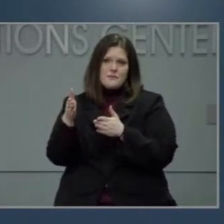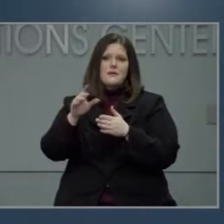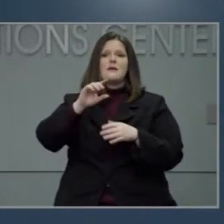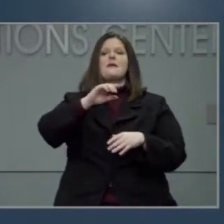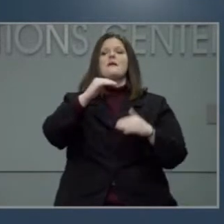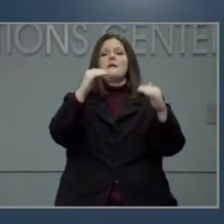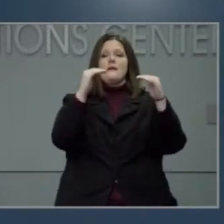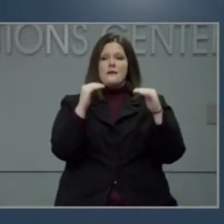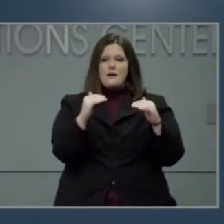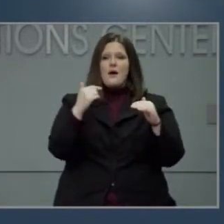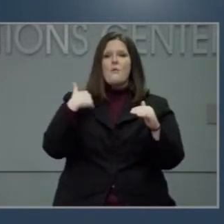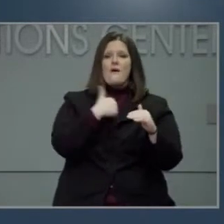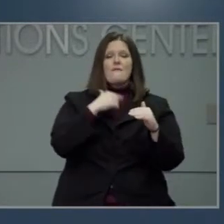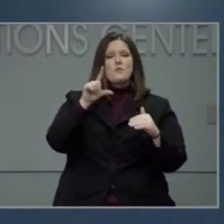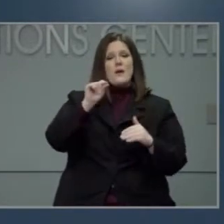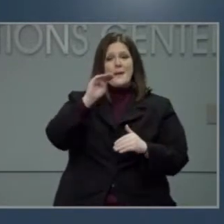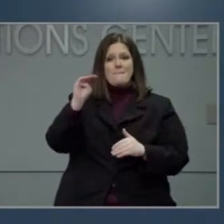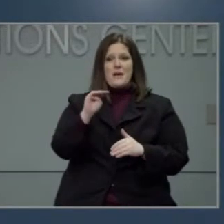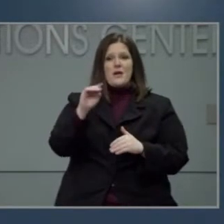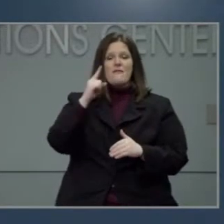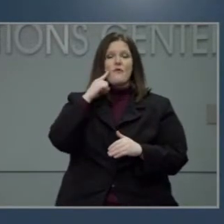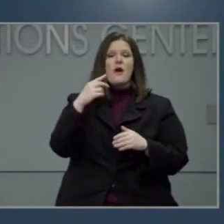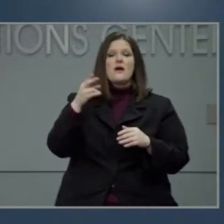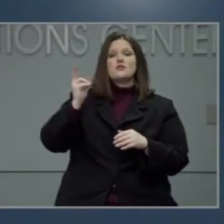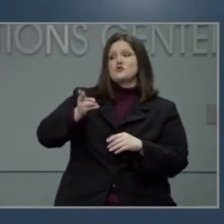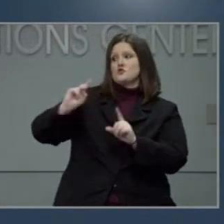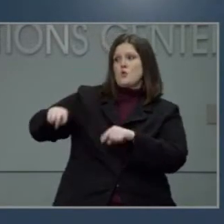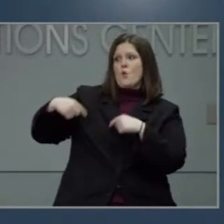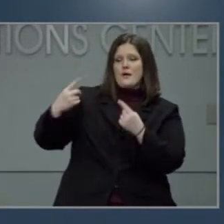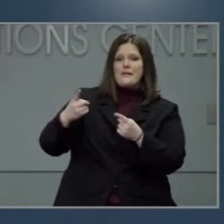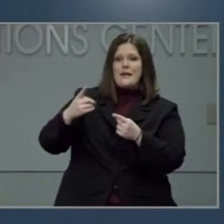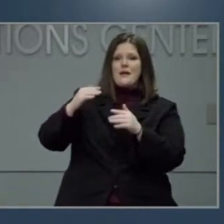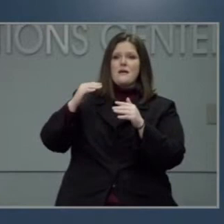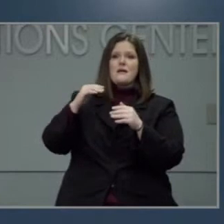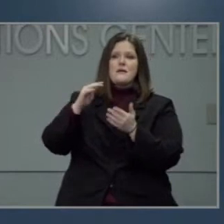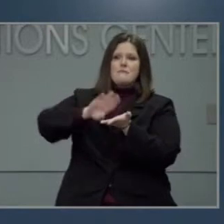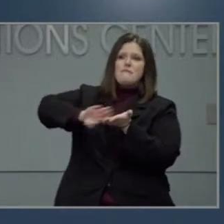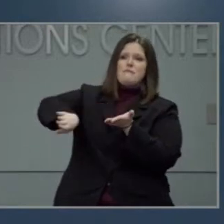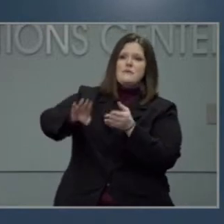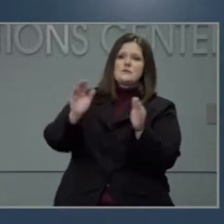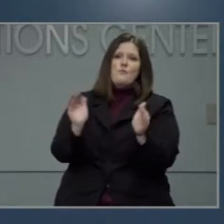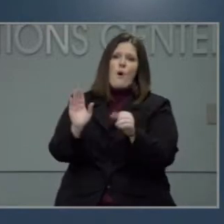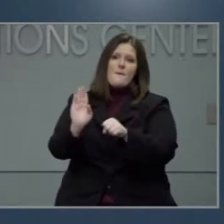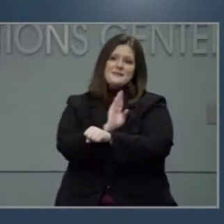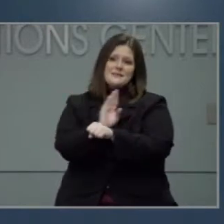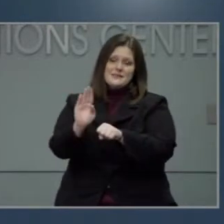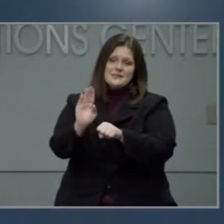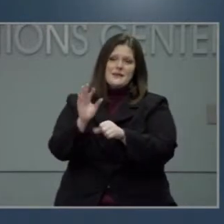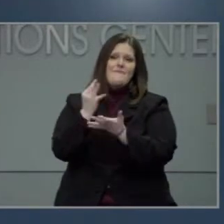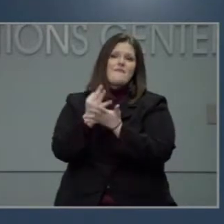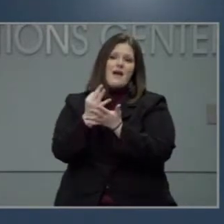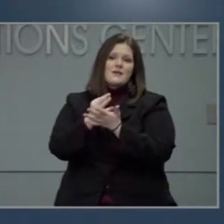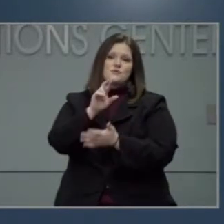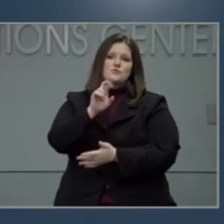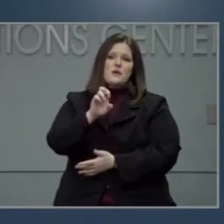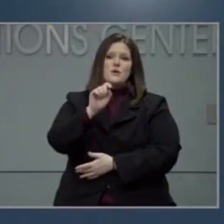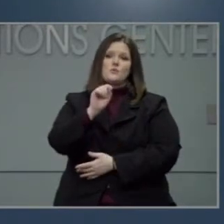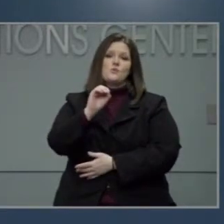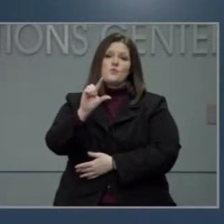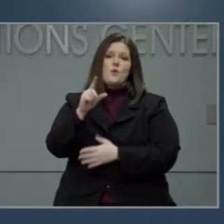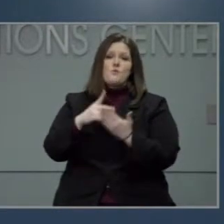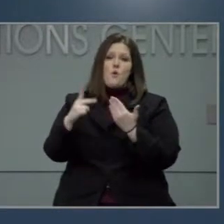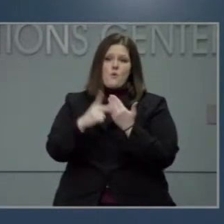historically underutilized businesses as part of the Retool NC program. To help the financially impacted restaurant and